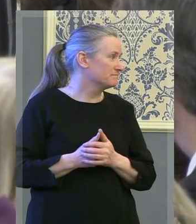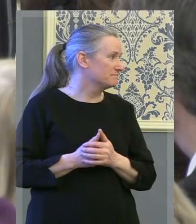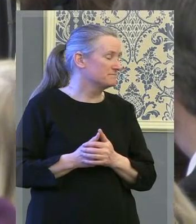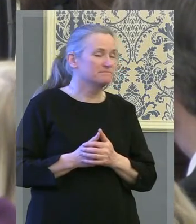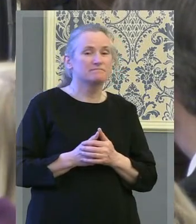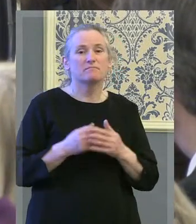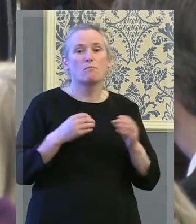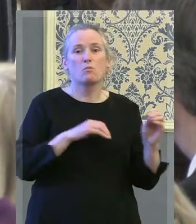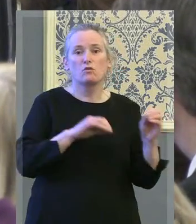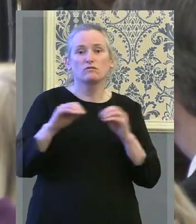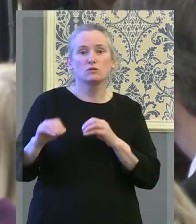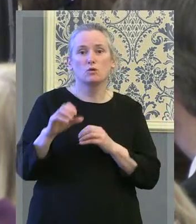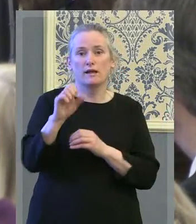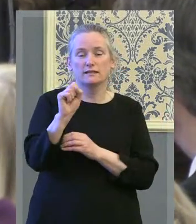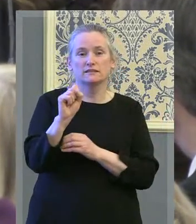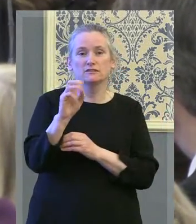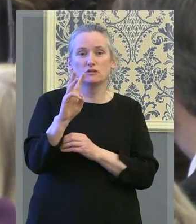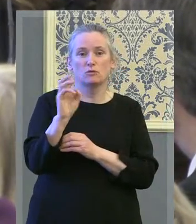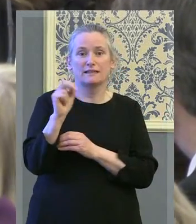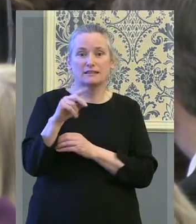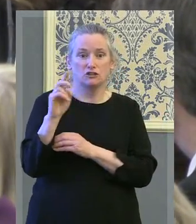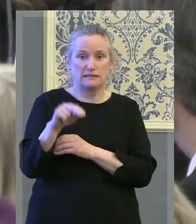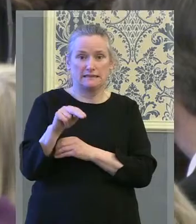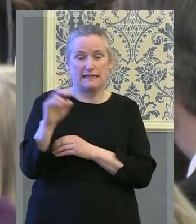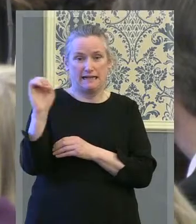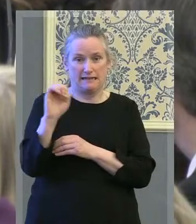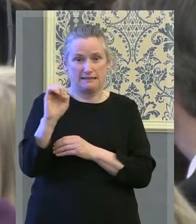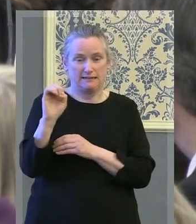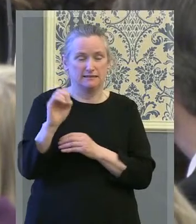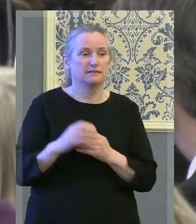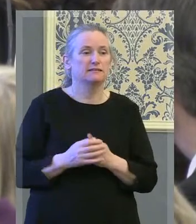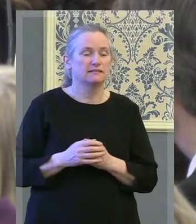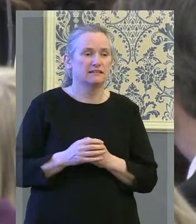then we moved to Swindon, which is